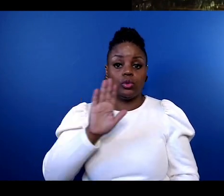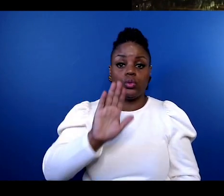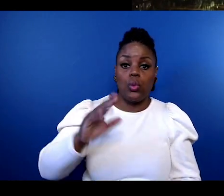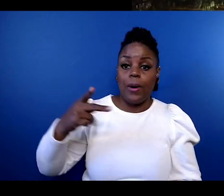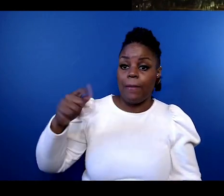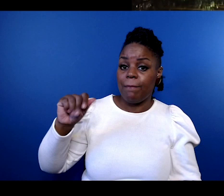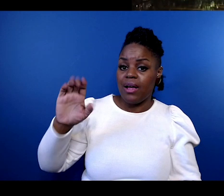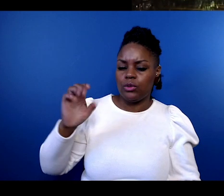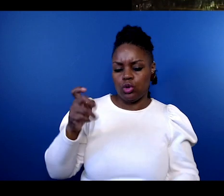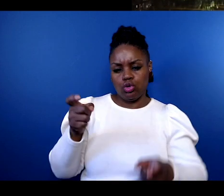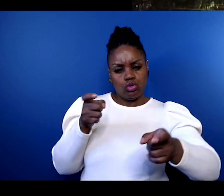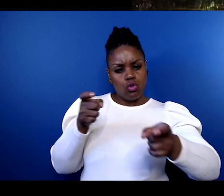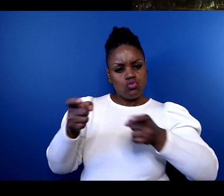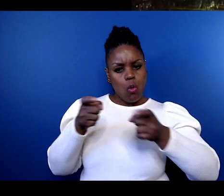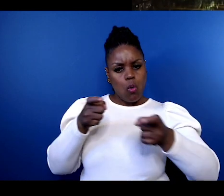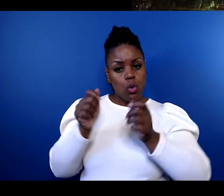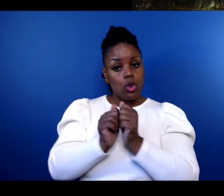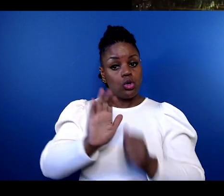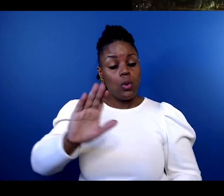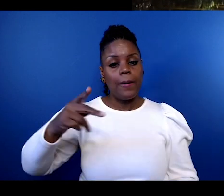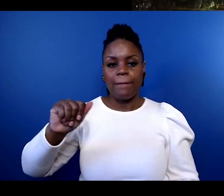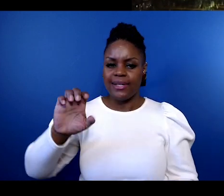Relax the pelvis and the abdomen.